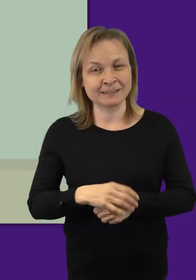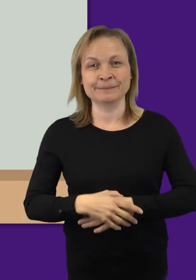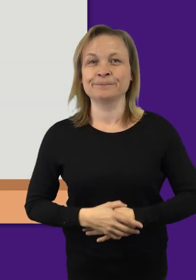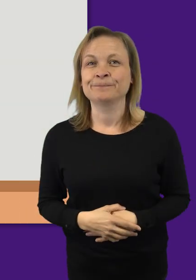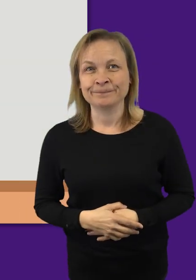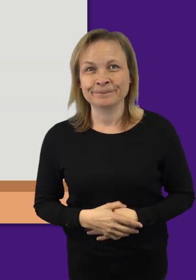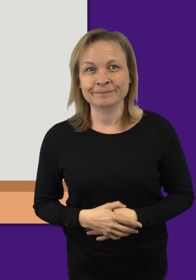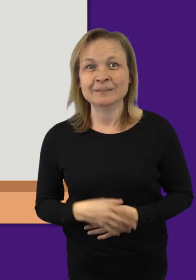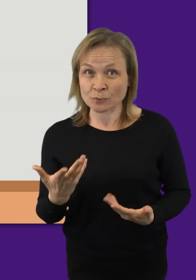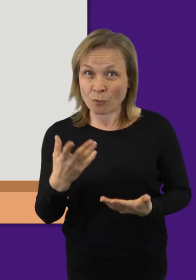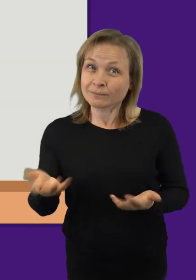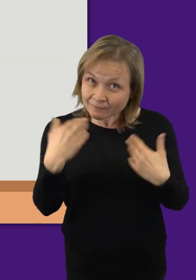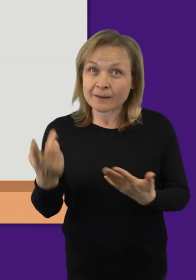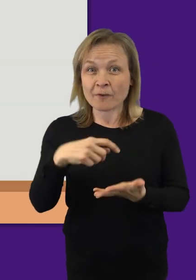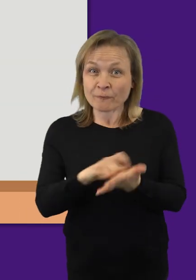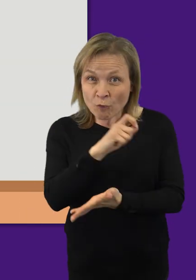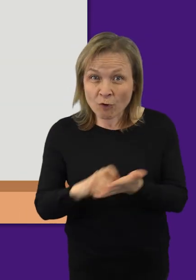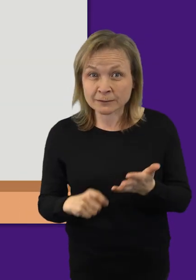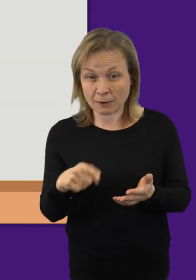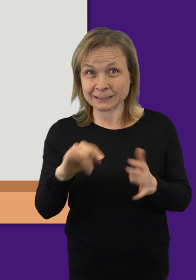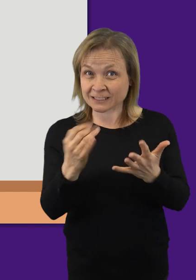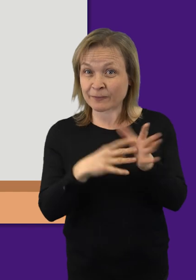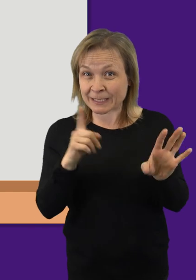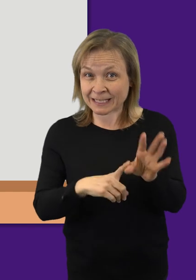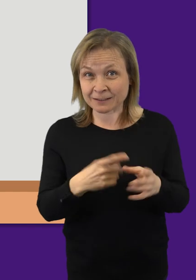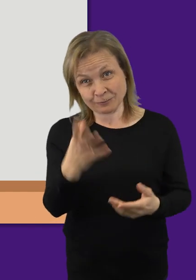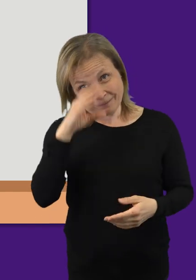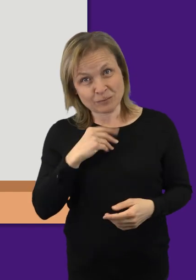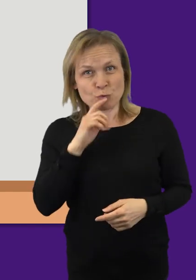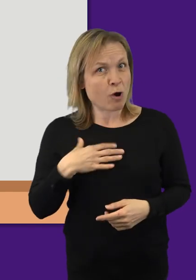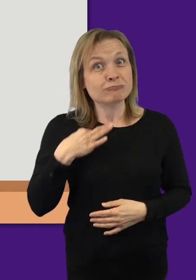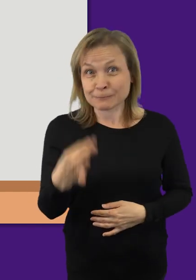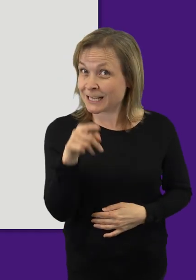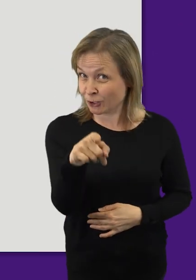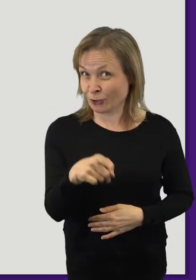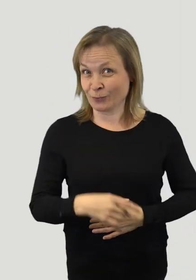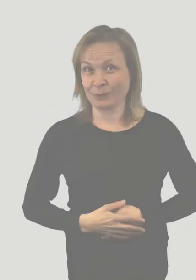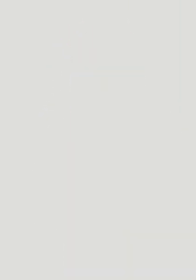government. So, vote on 6th May to have your say on who represents you.